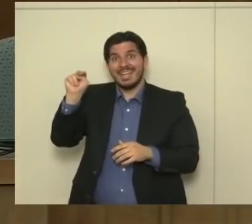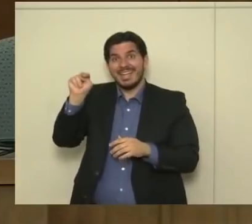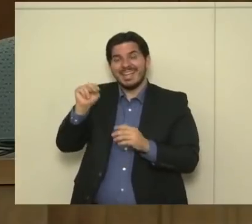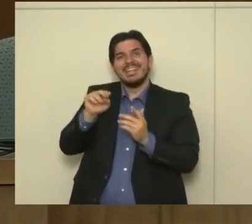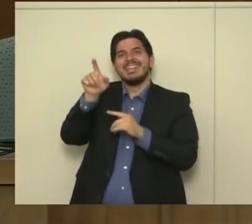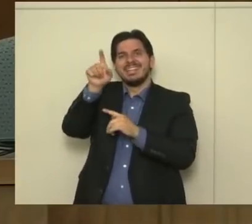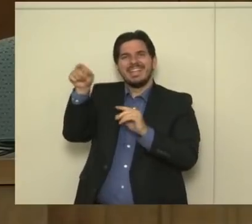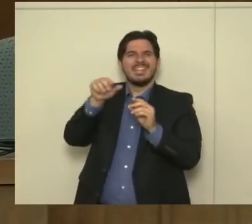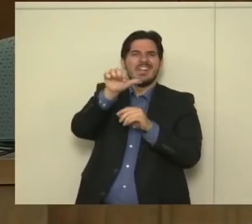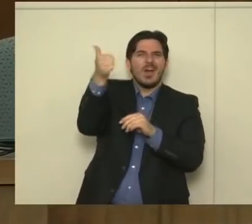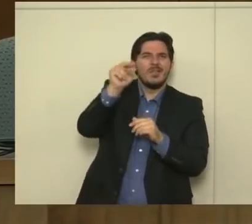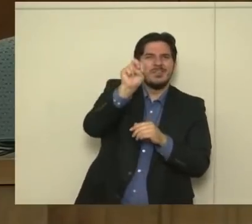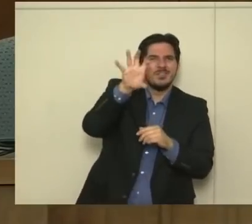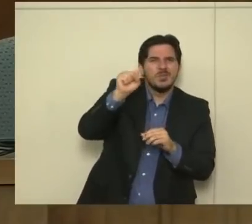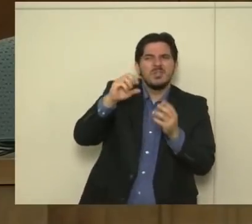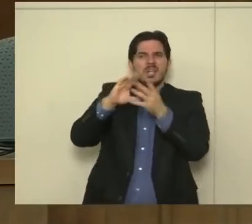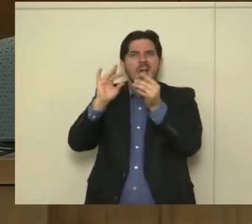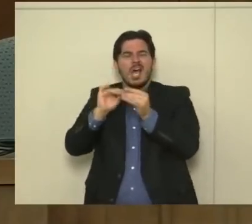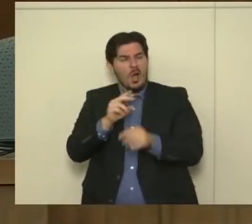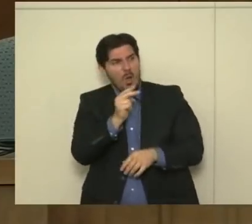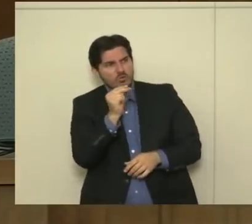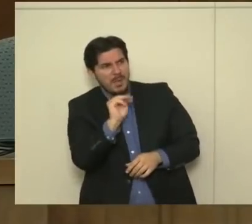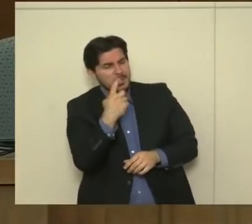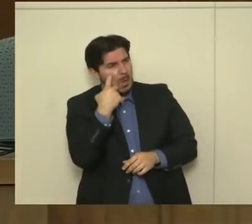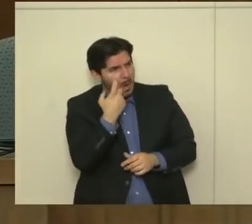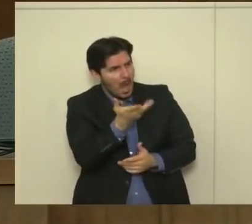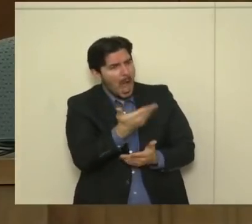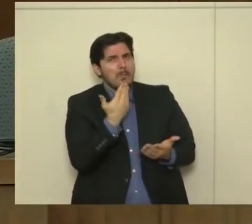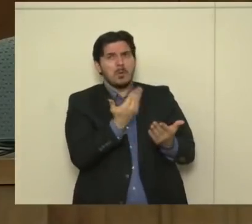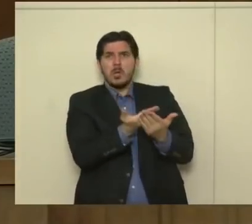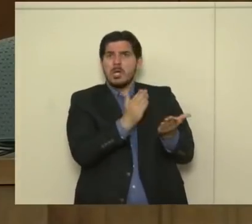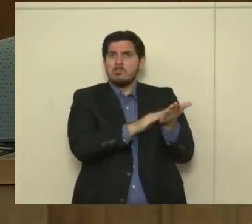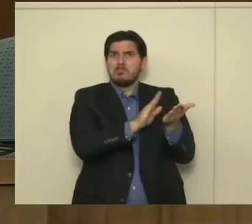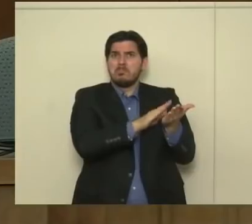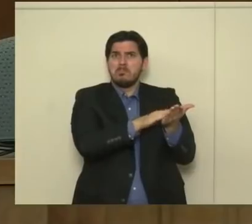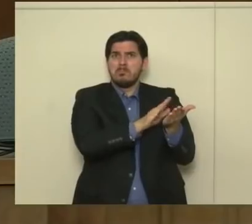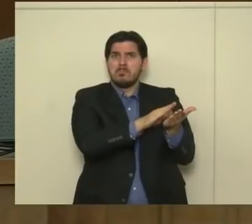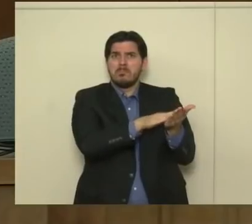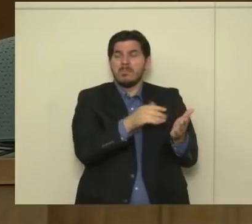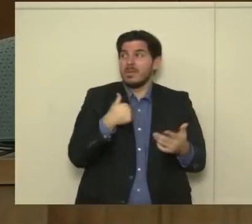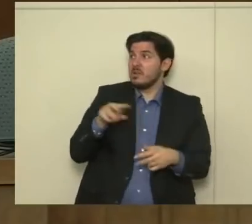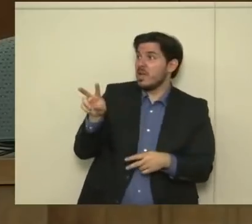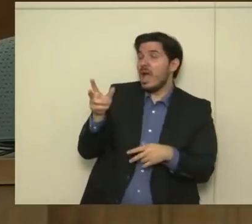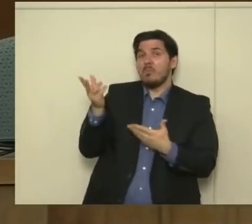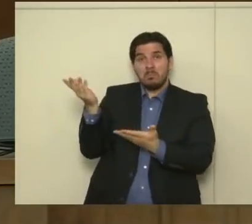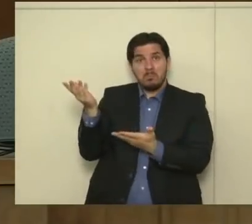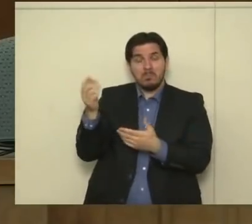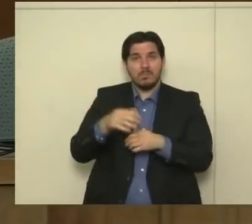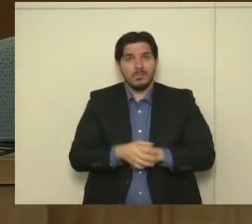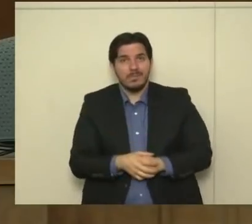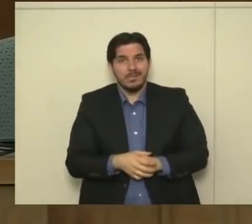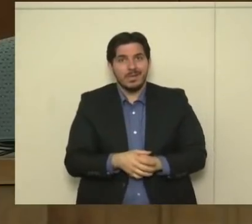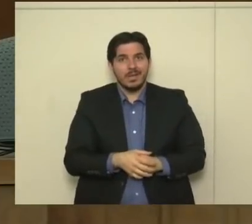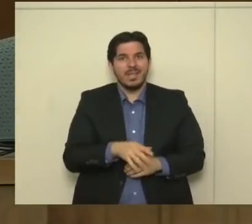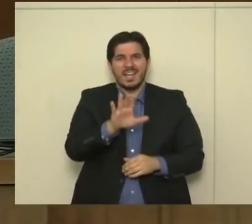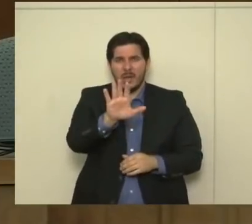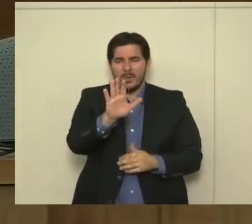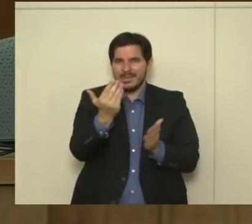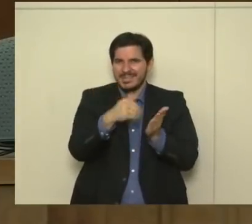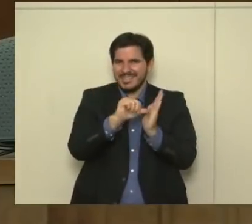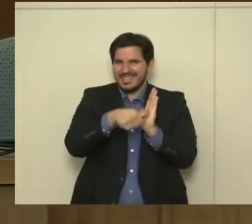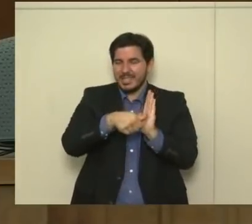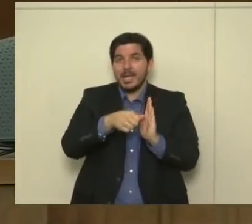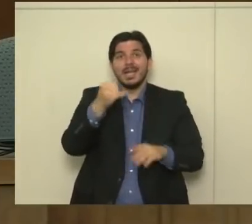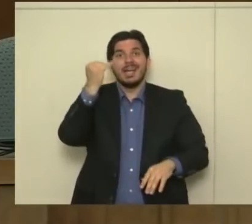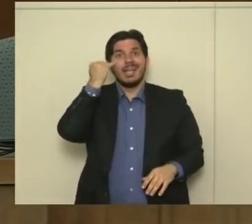to science, common sense, and leadership. And I think, you know, if you have contact with someone with an